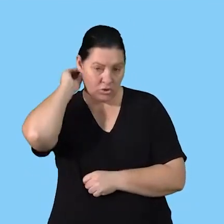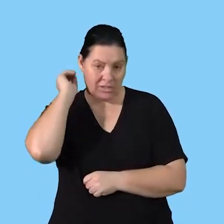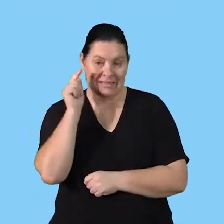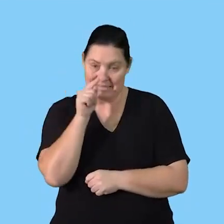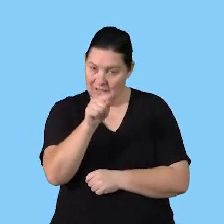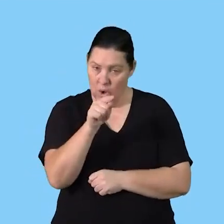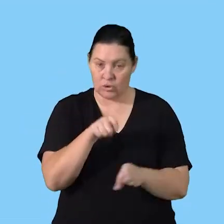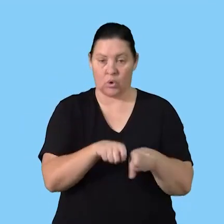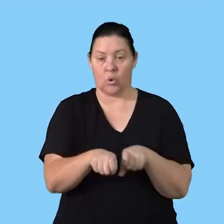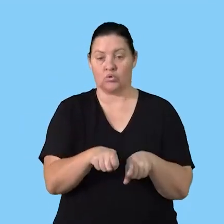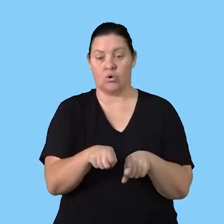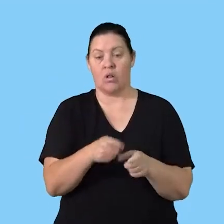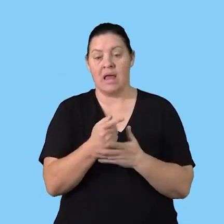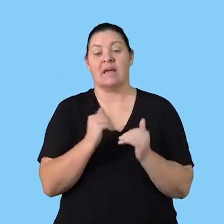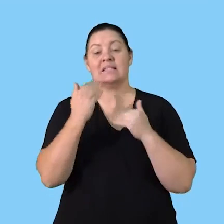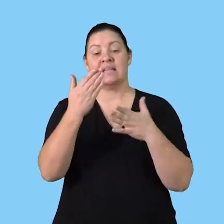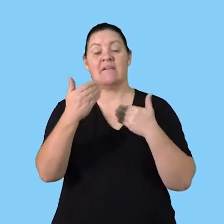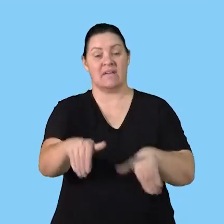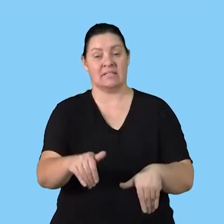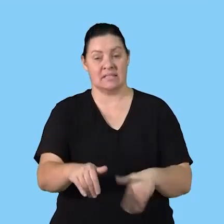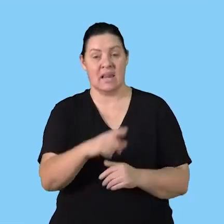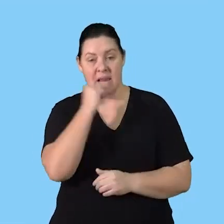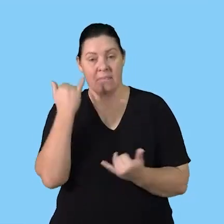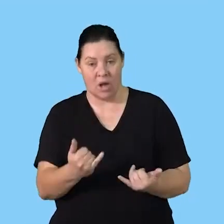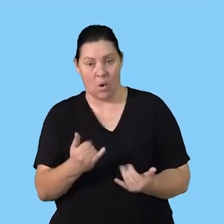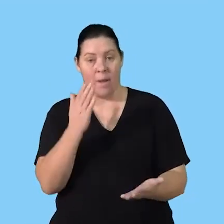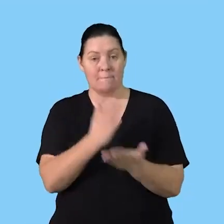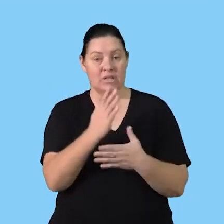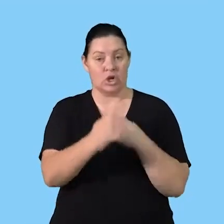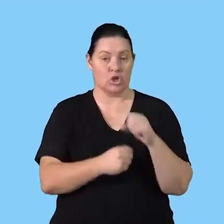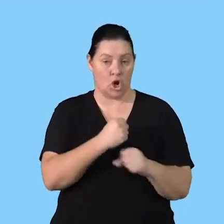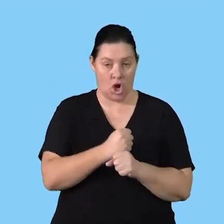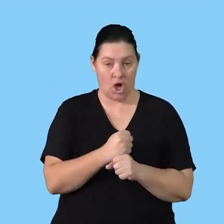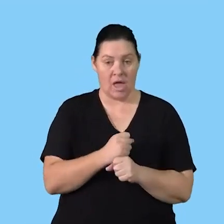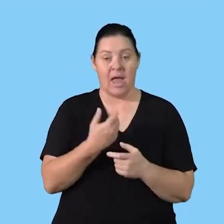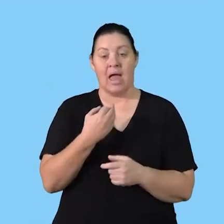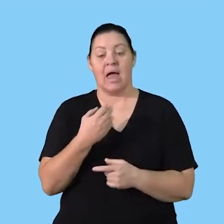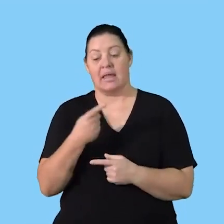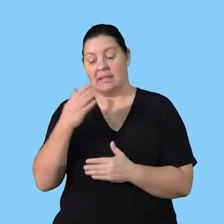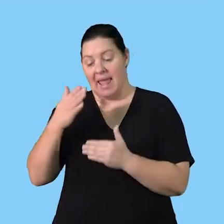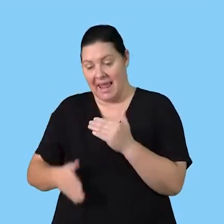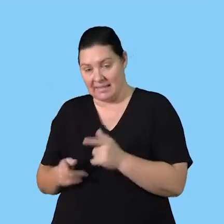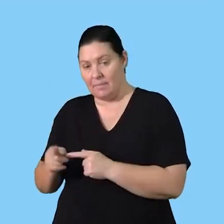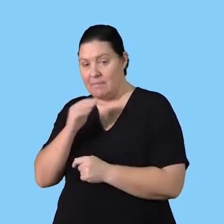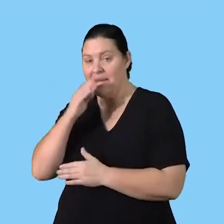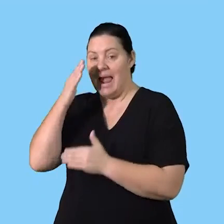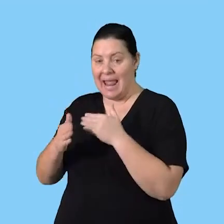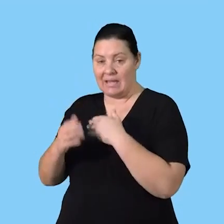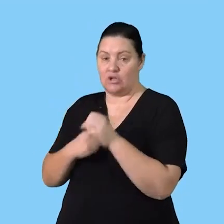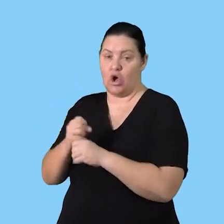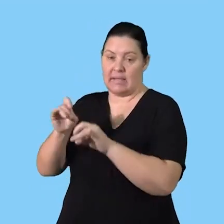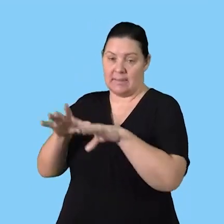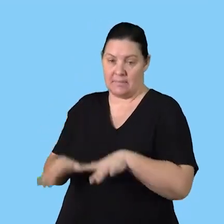that those control tests in senior phase are now called mid-year, and at the end they are called